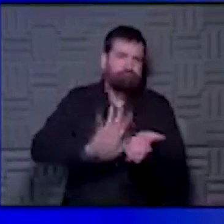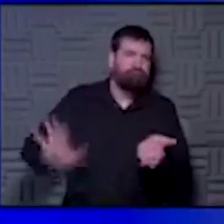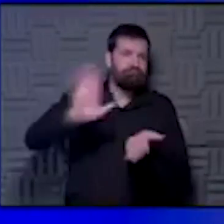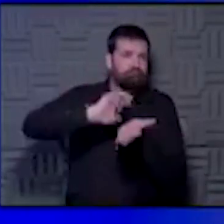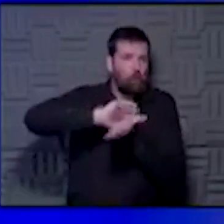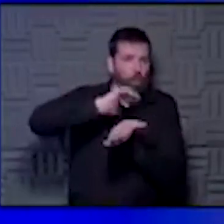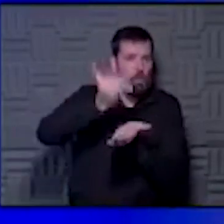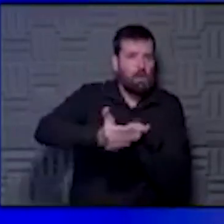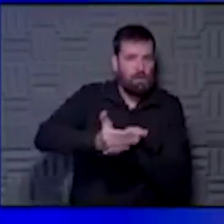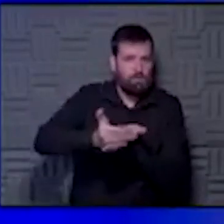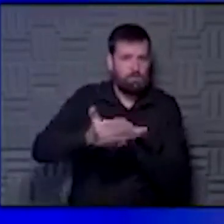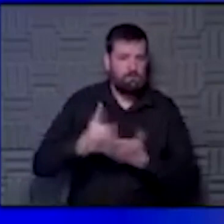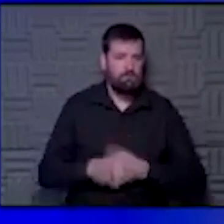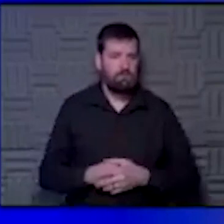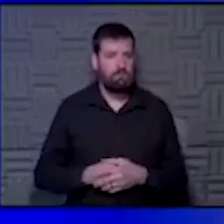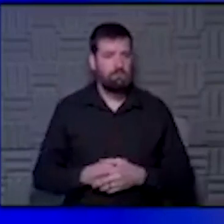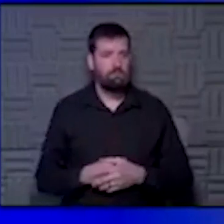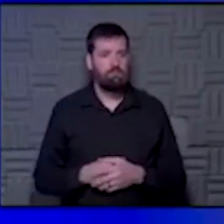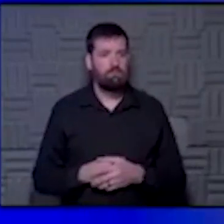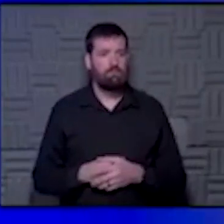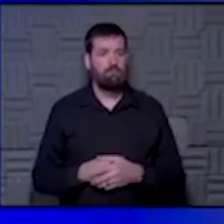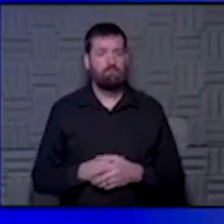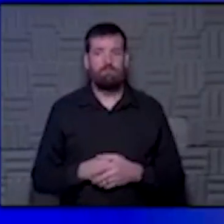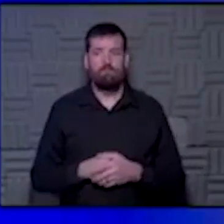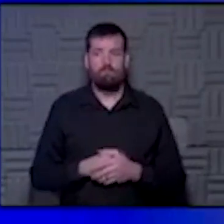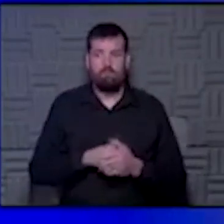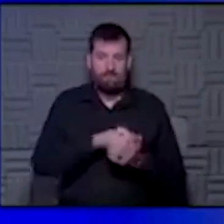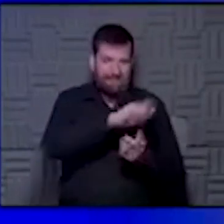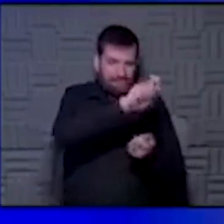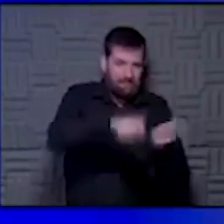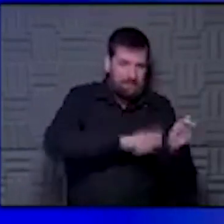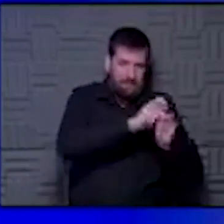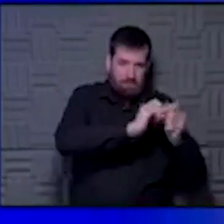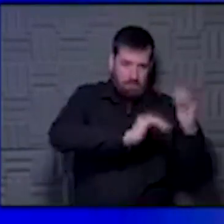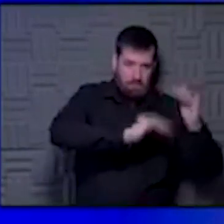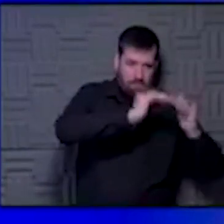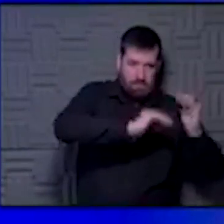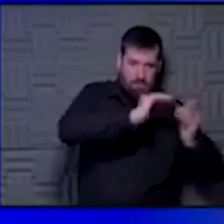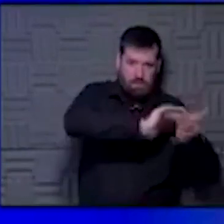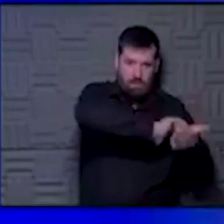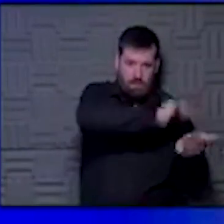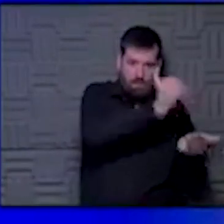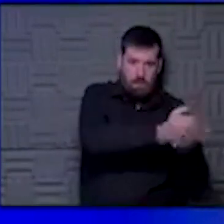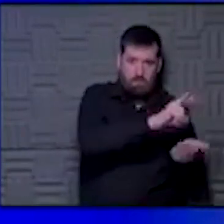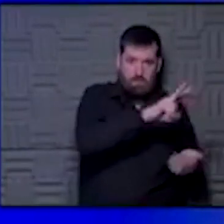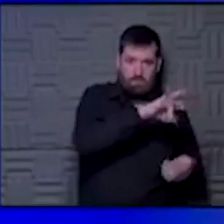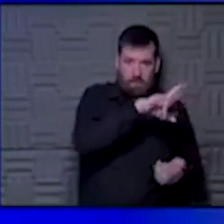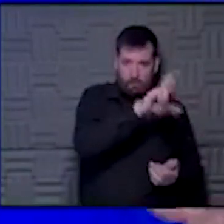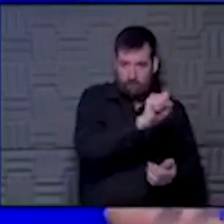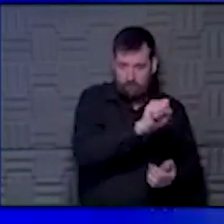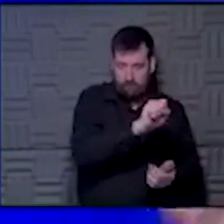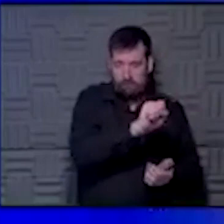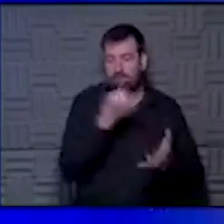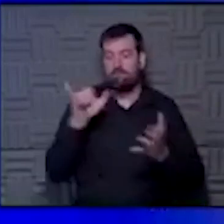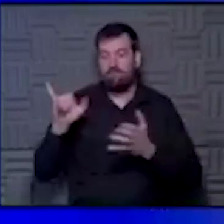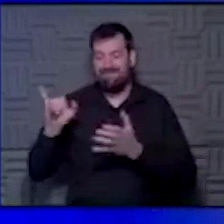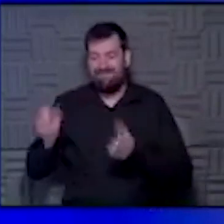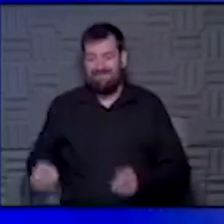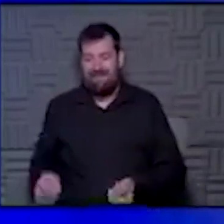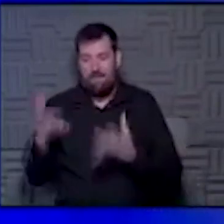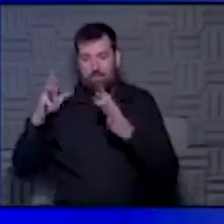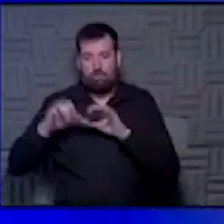quantity. And there have been a correlation between a certain amount of virus on the swab and